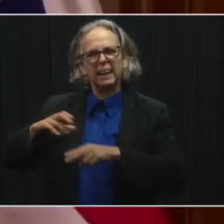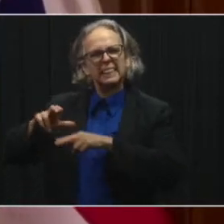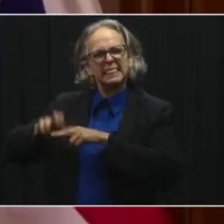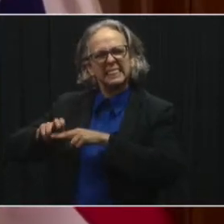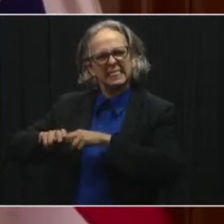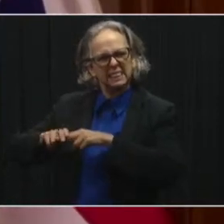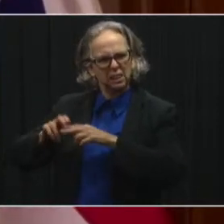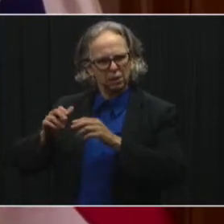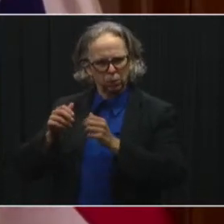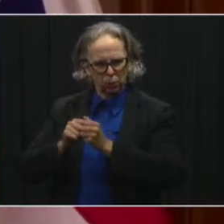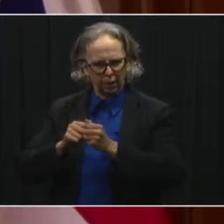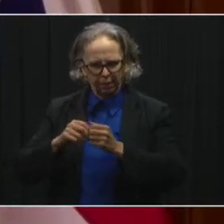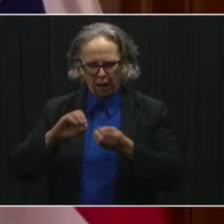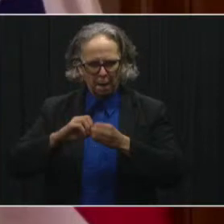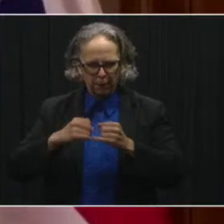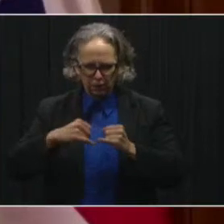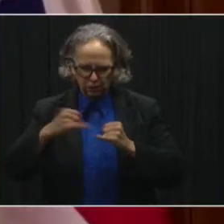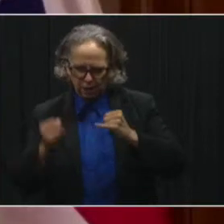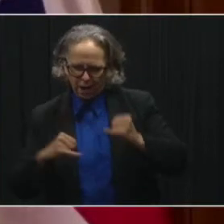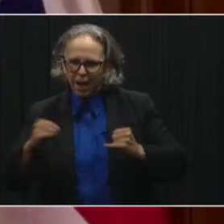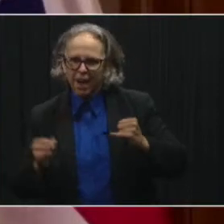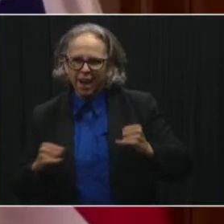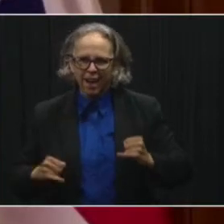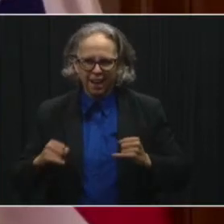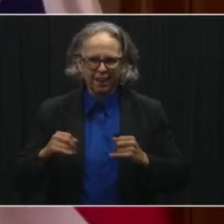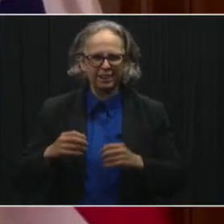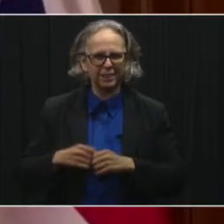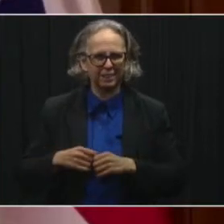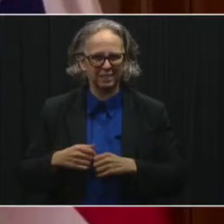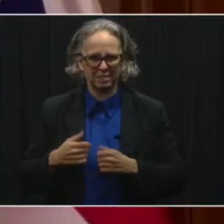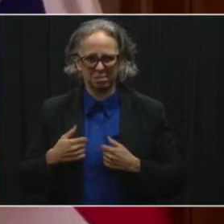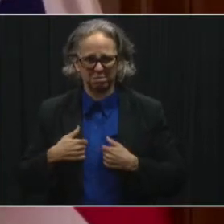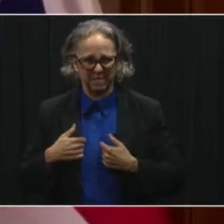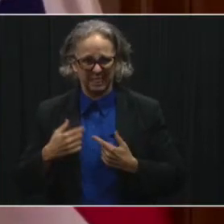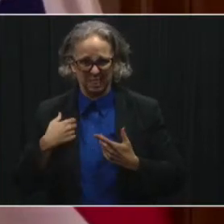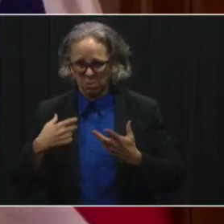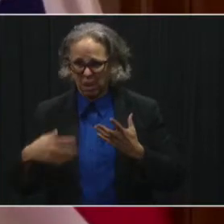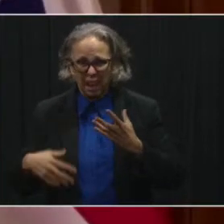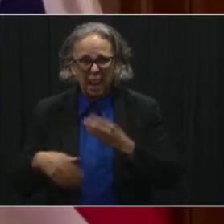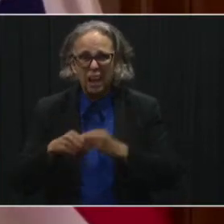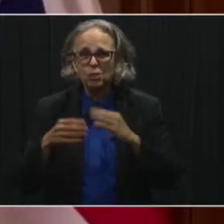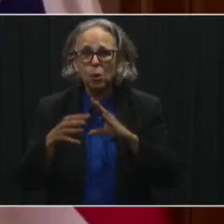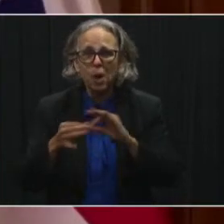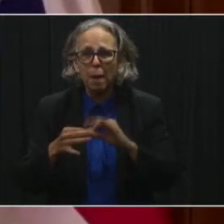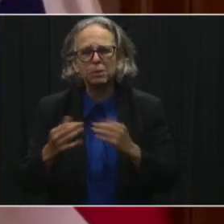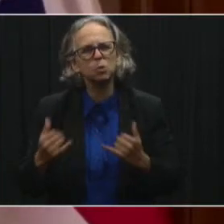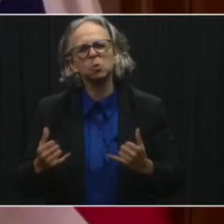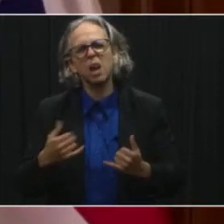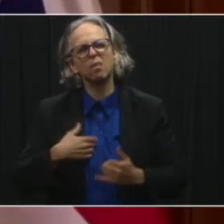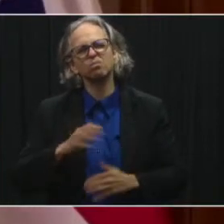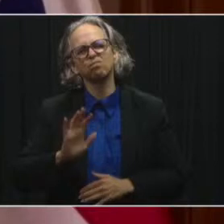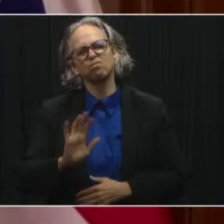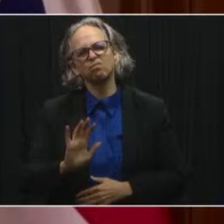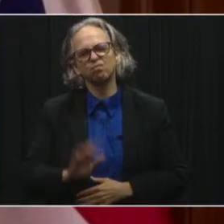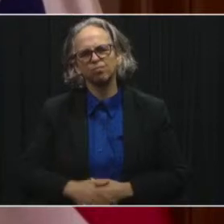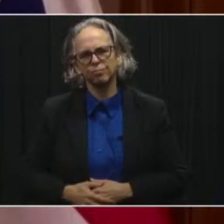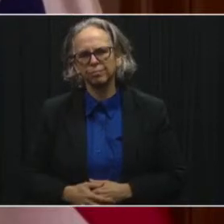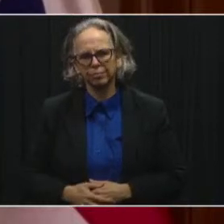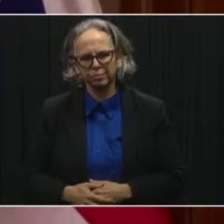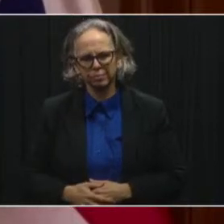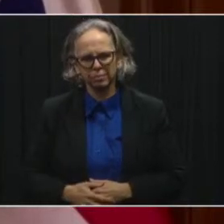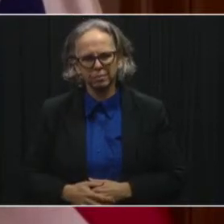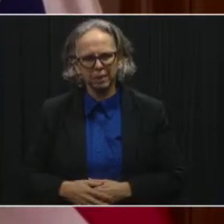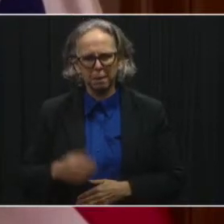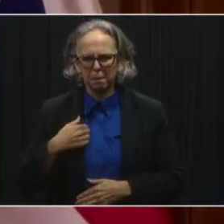But you know, I don't have anything to offer today. Again, I think that I made my comments